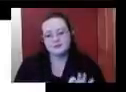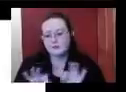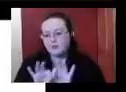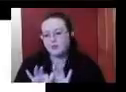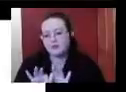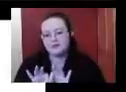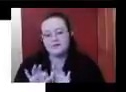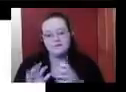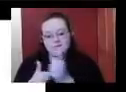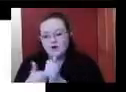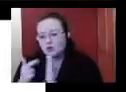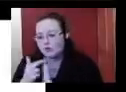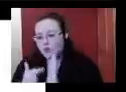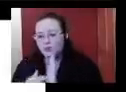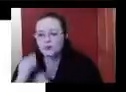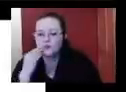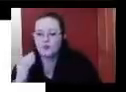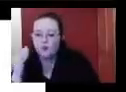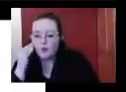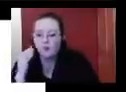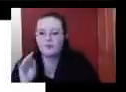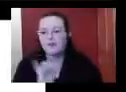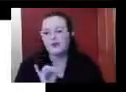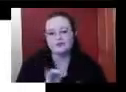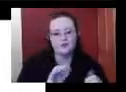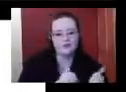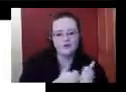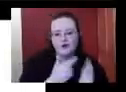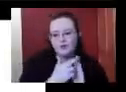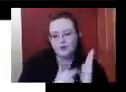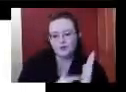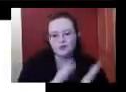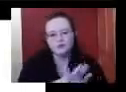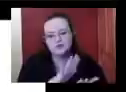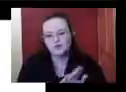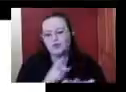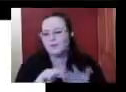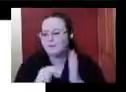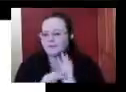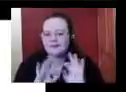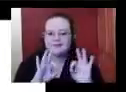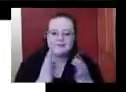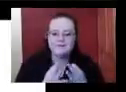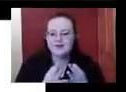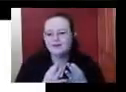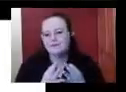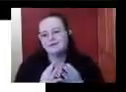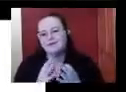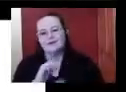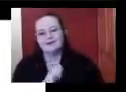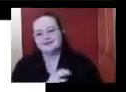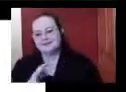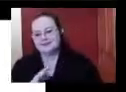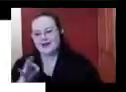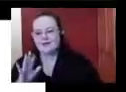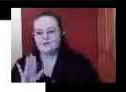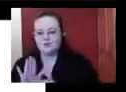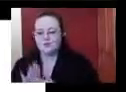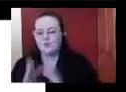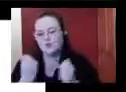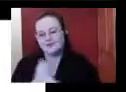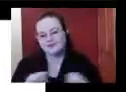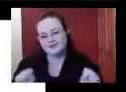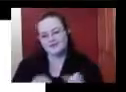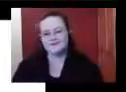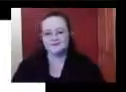keep our children, staff, and families safe. And with that, I'd like to thank you for your time and attention, and we'll now